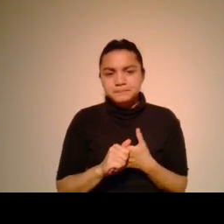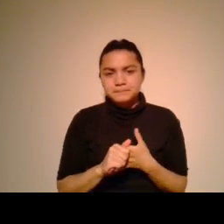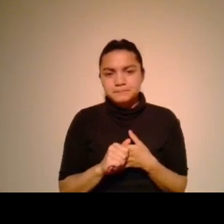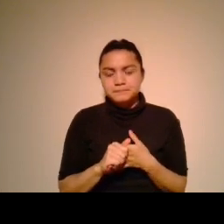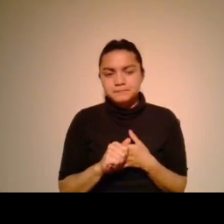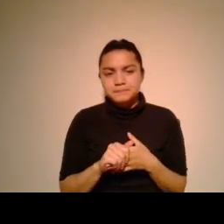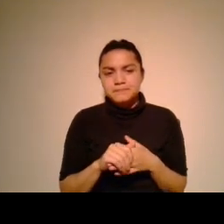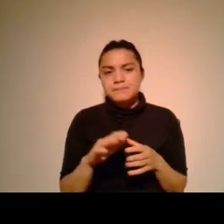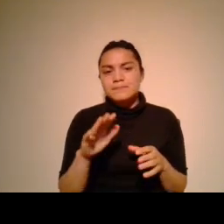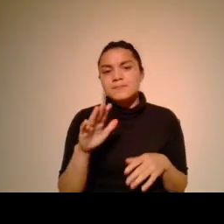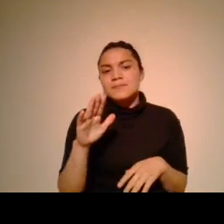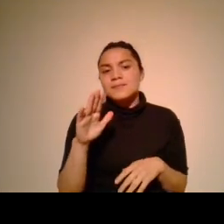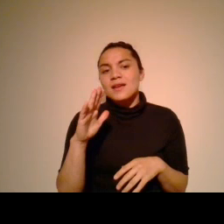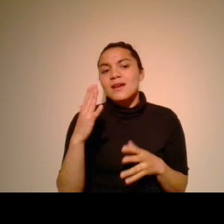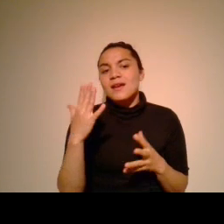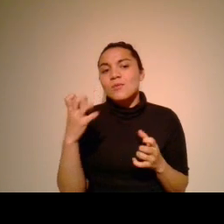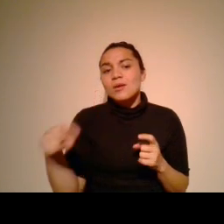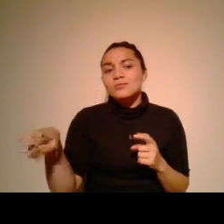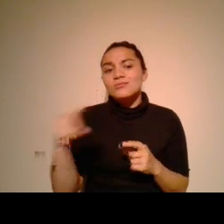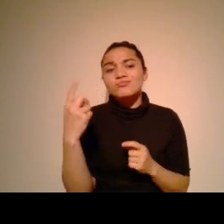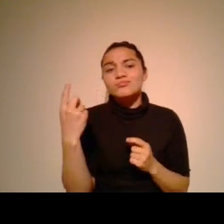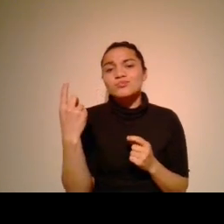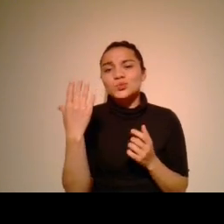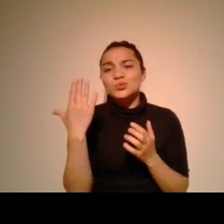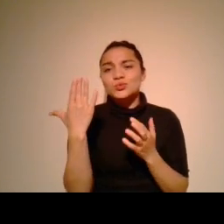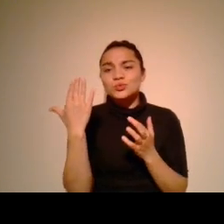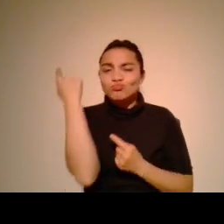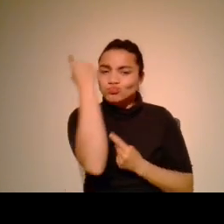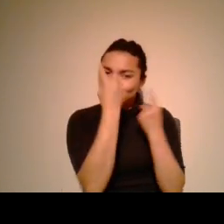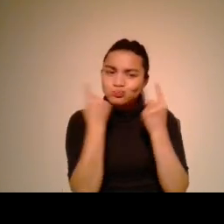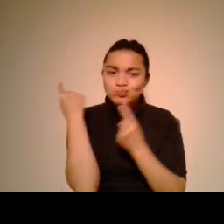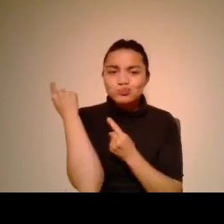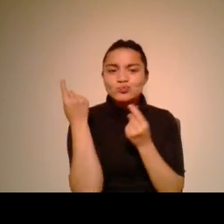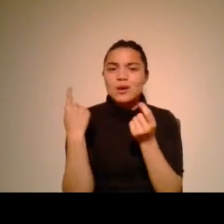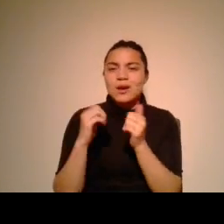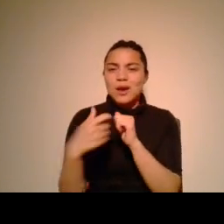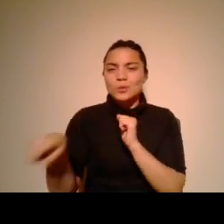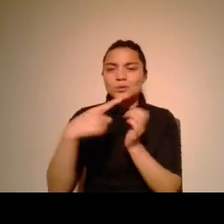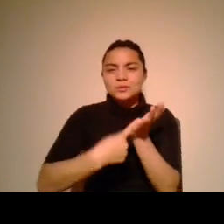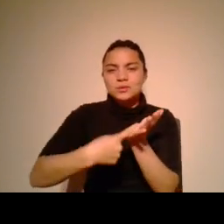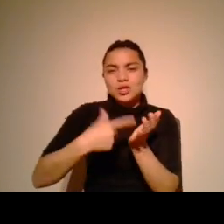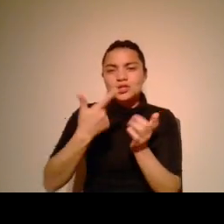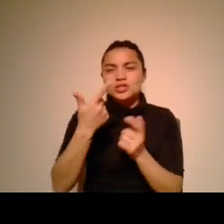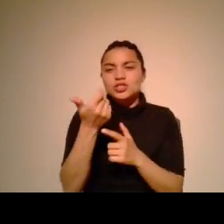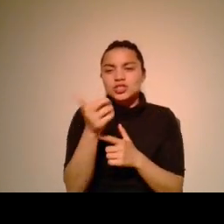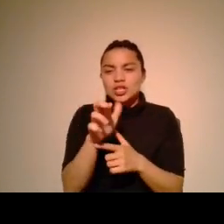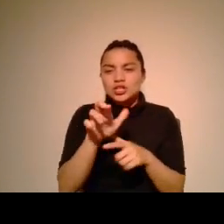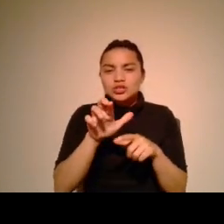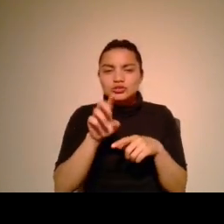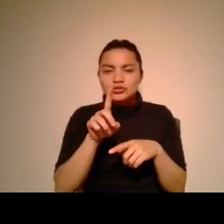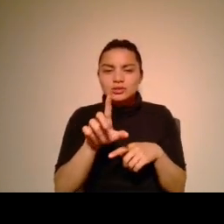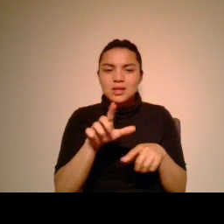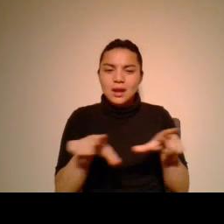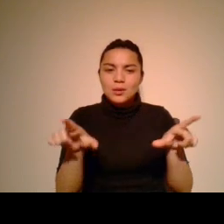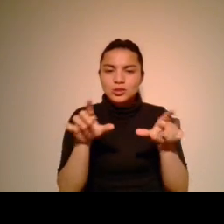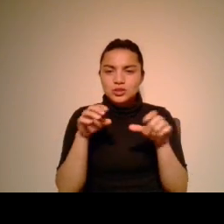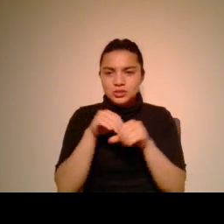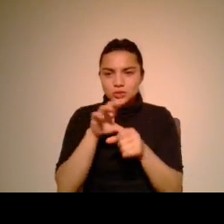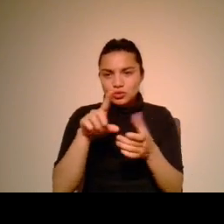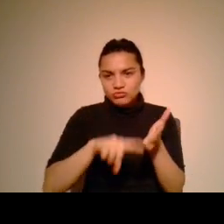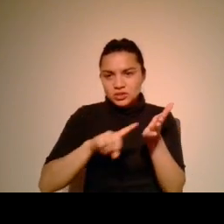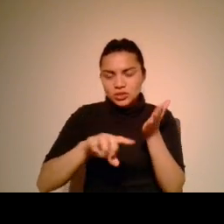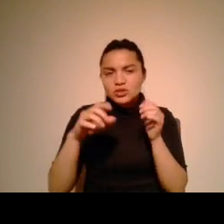I would ask you to be thoughtful about discussing gendered language in your research and look at how trans